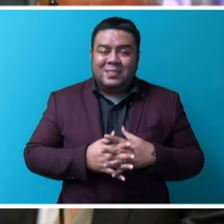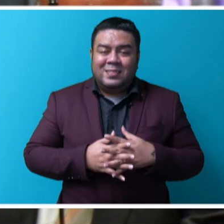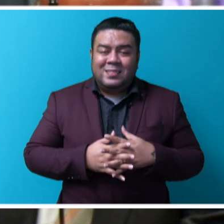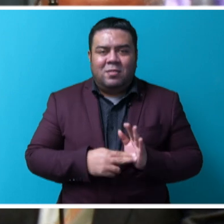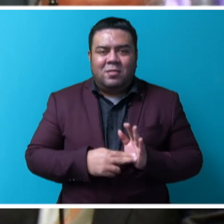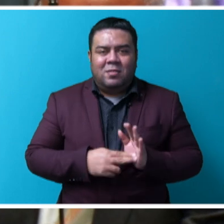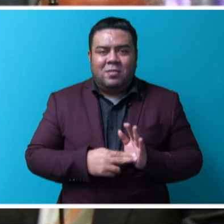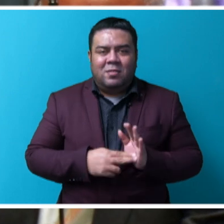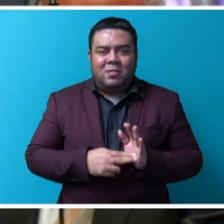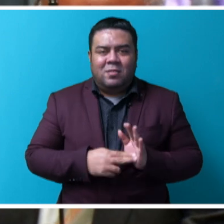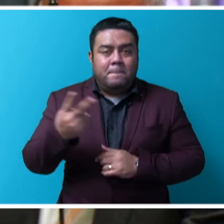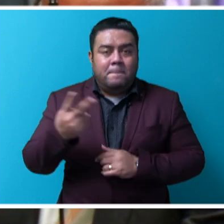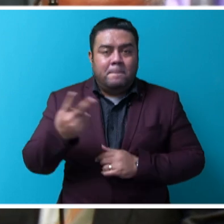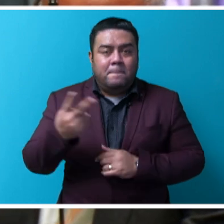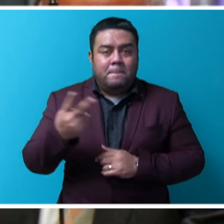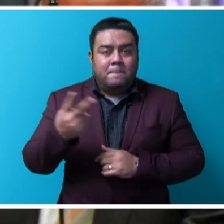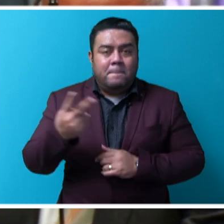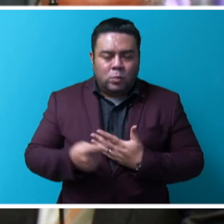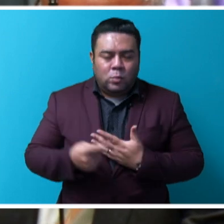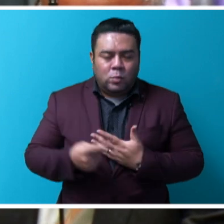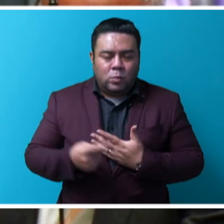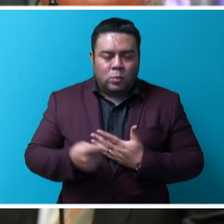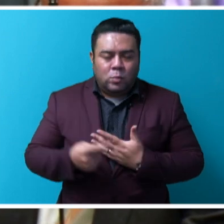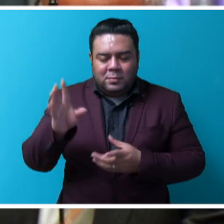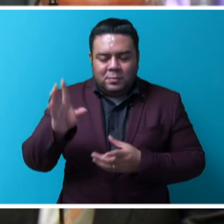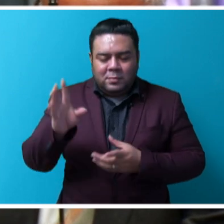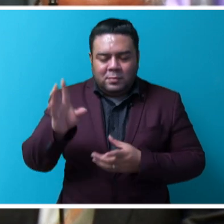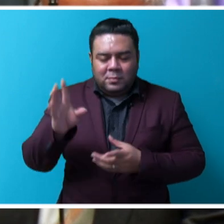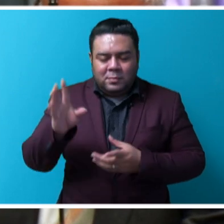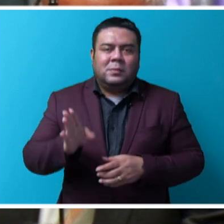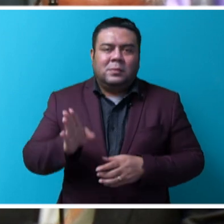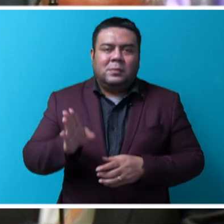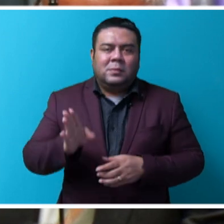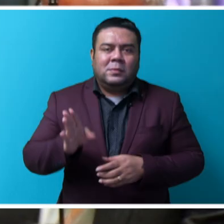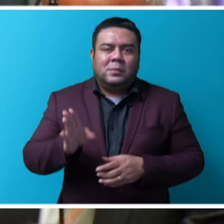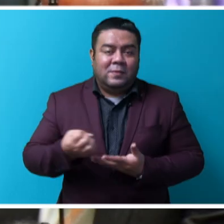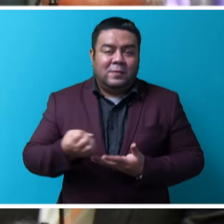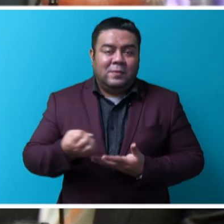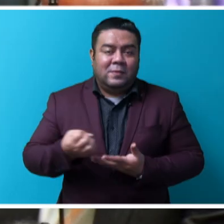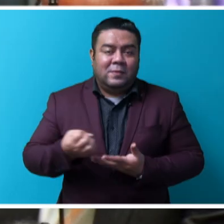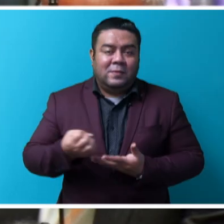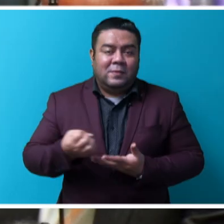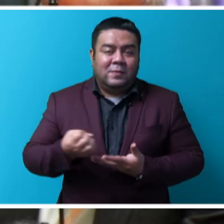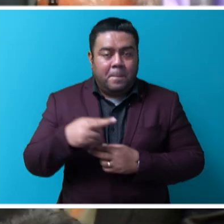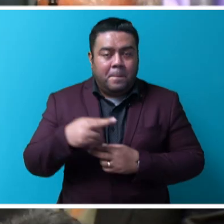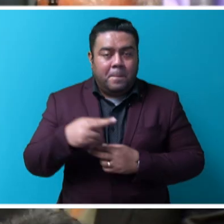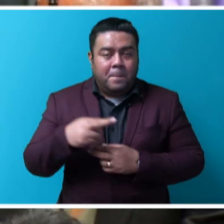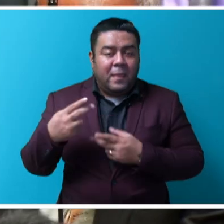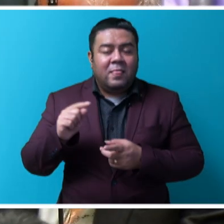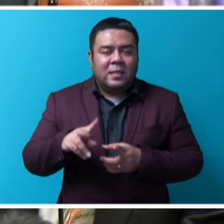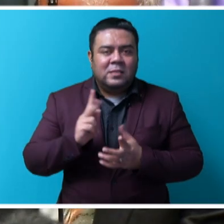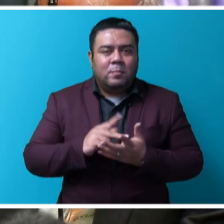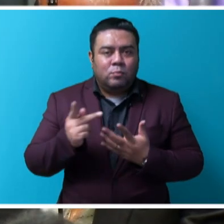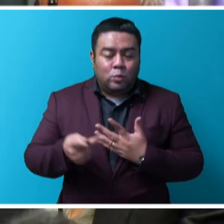Functions, which is with an overall increase of 1.47 million. Activity 1, General Administration, is